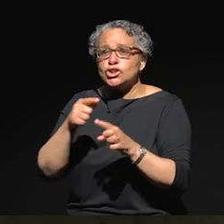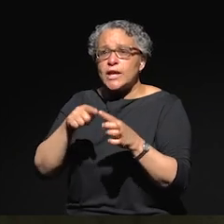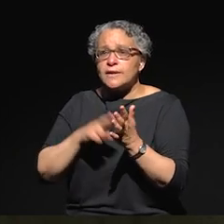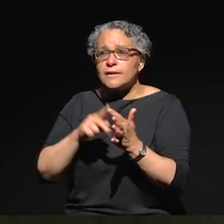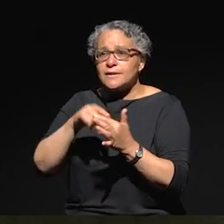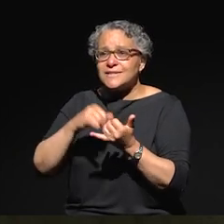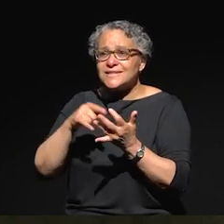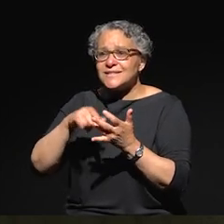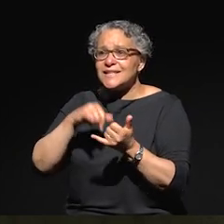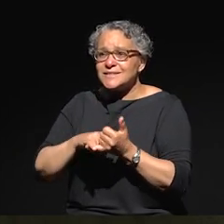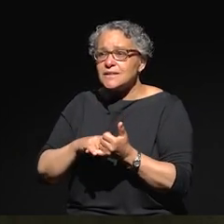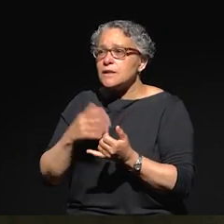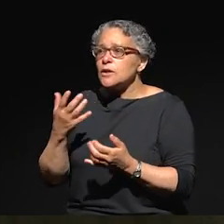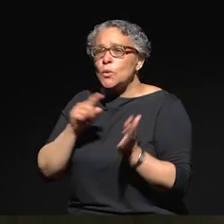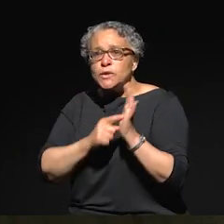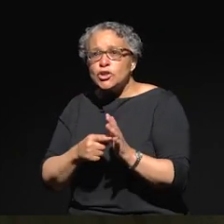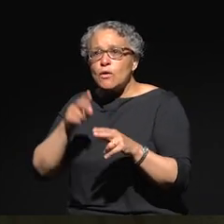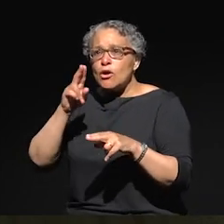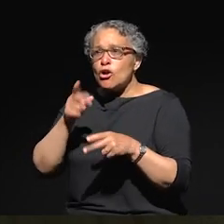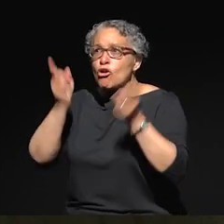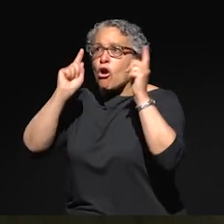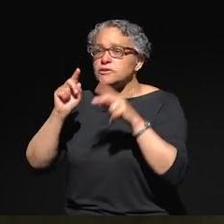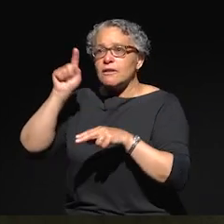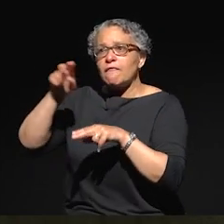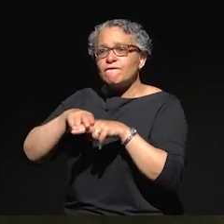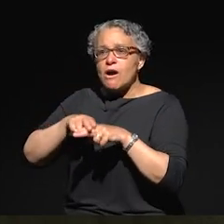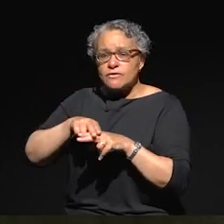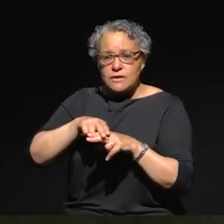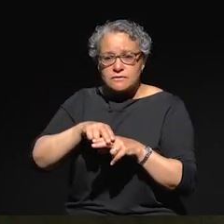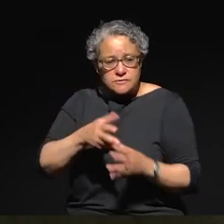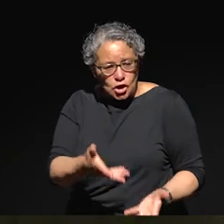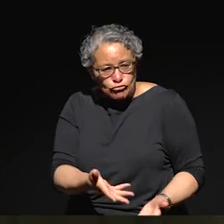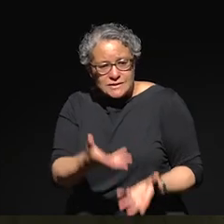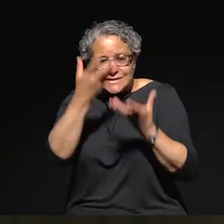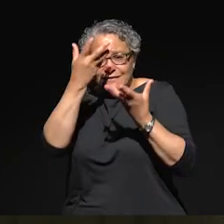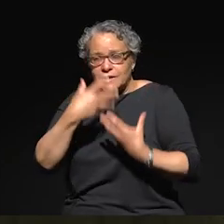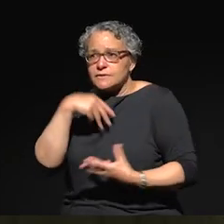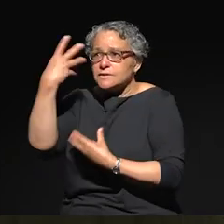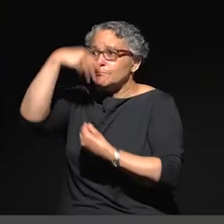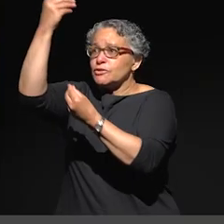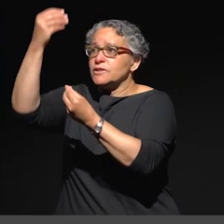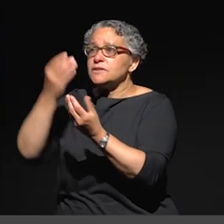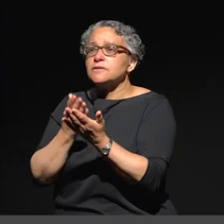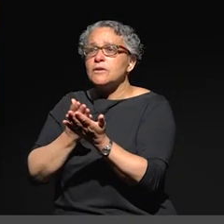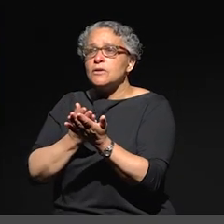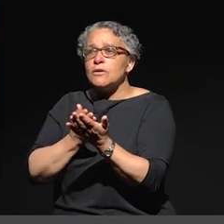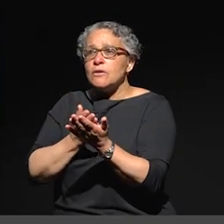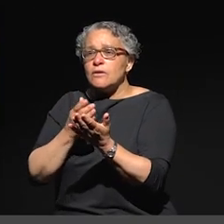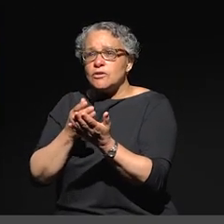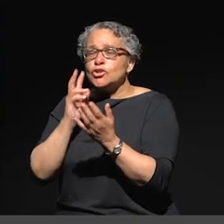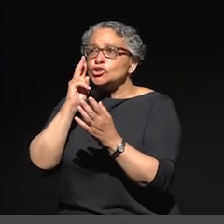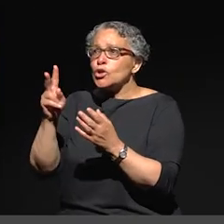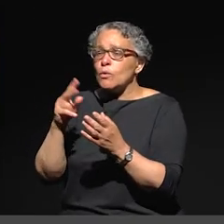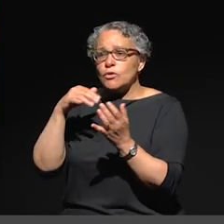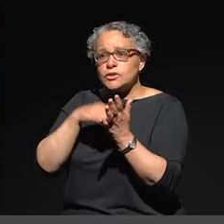God the Father receiving the spirits from the heavens, surrounded by representations of the zodiac. And here we have